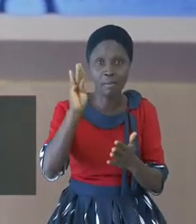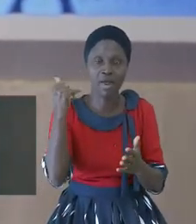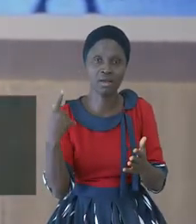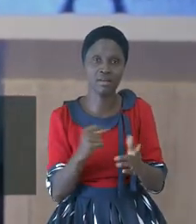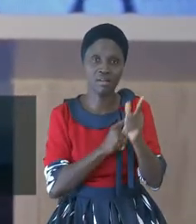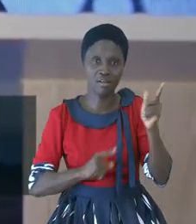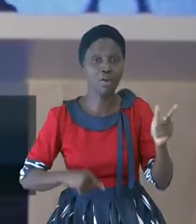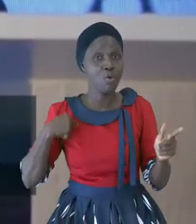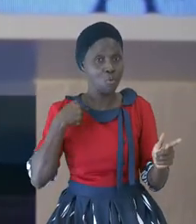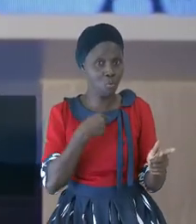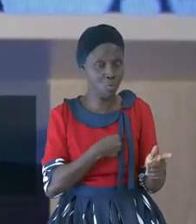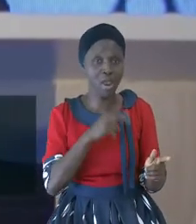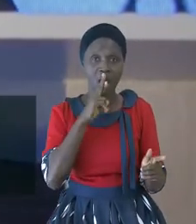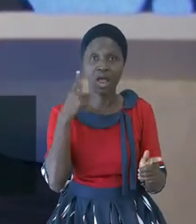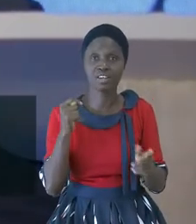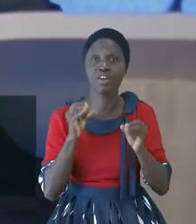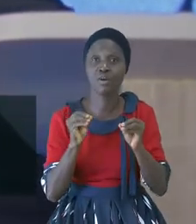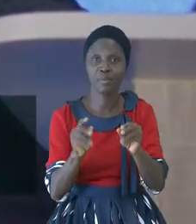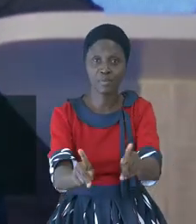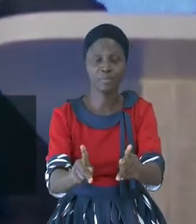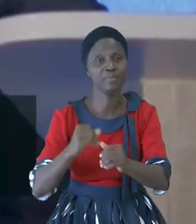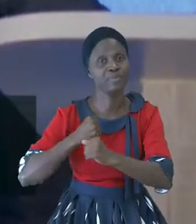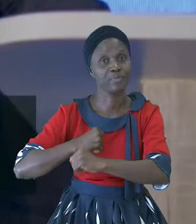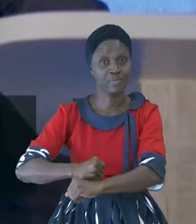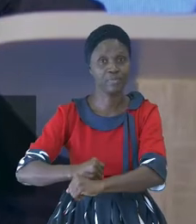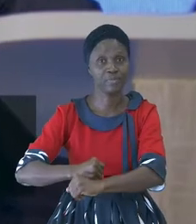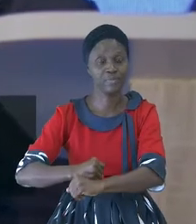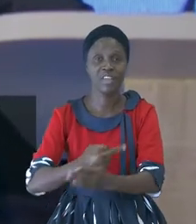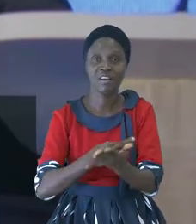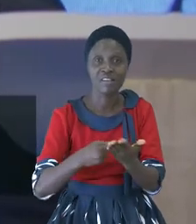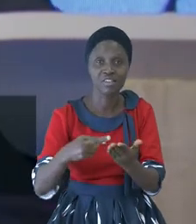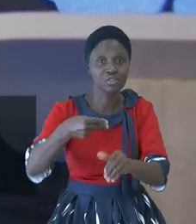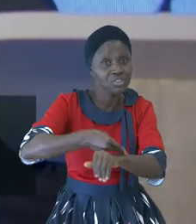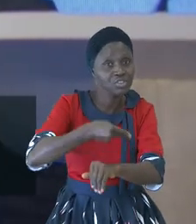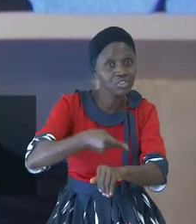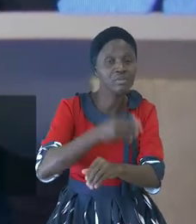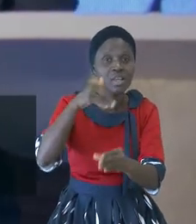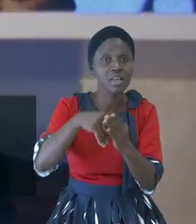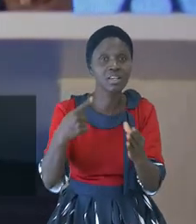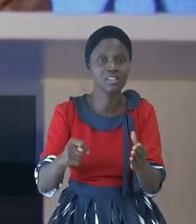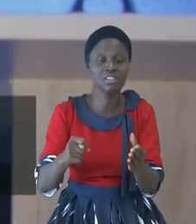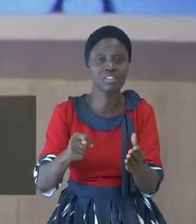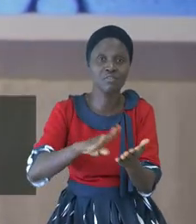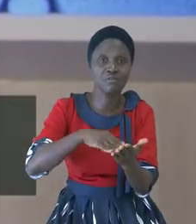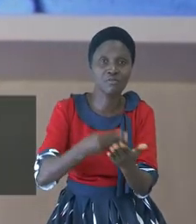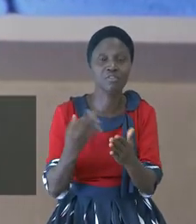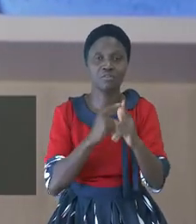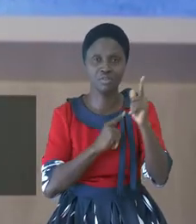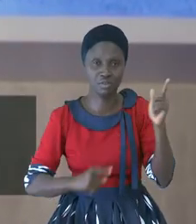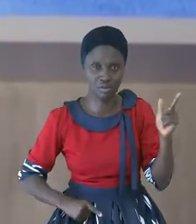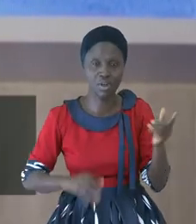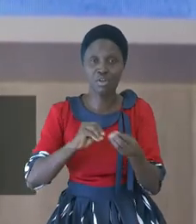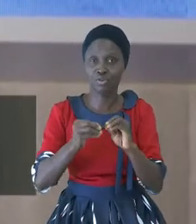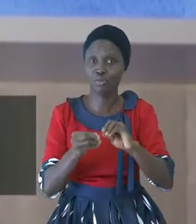the privileged, protected, righteous sheep in the fold of the Lord. Number two there,